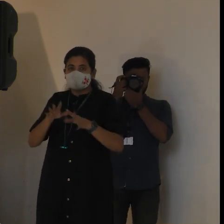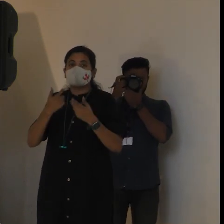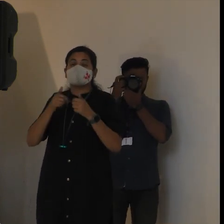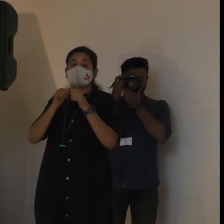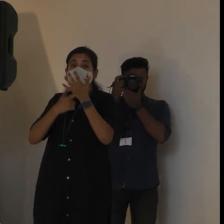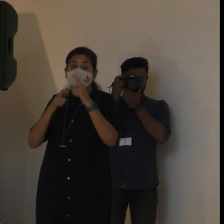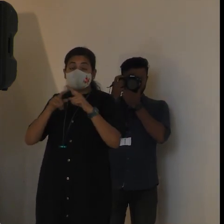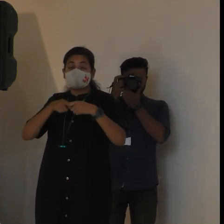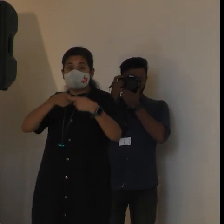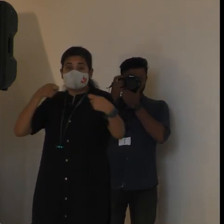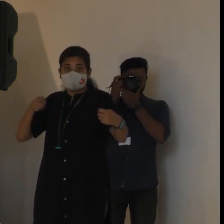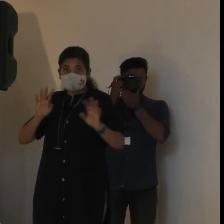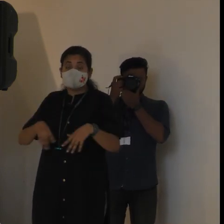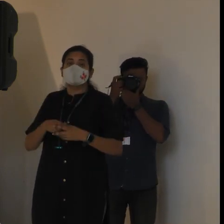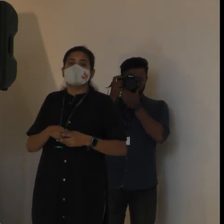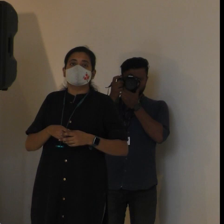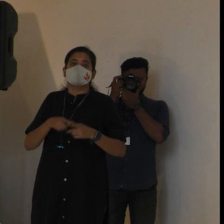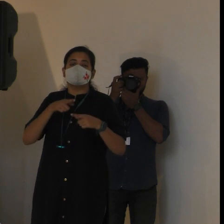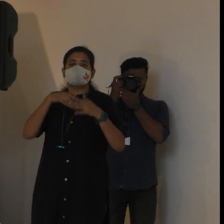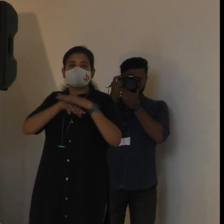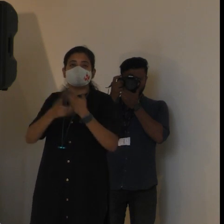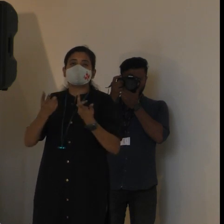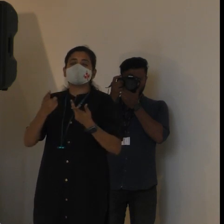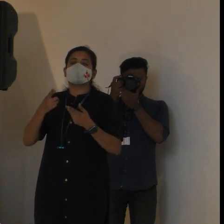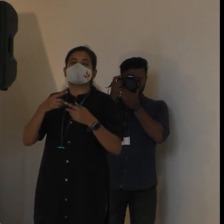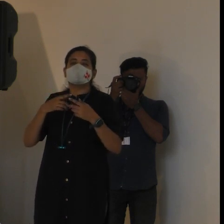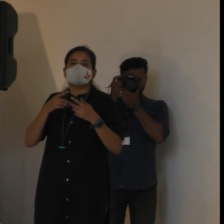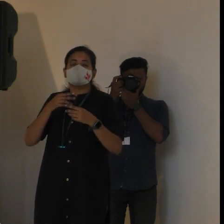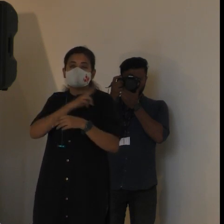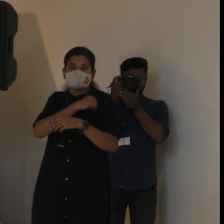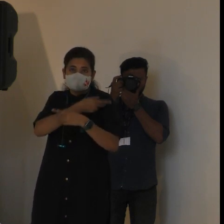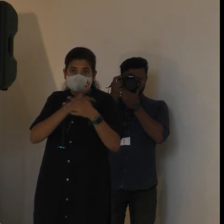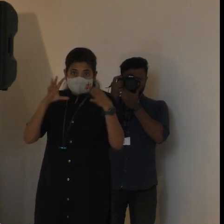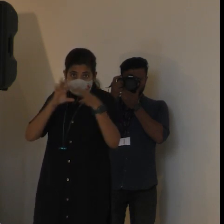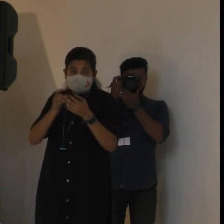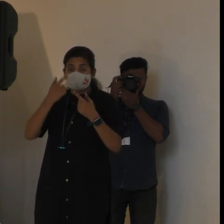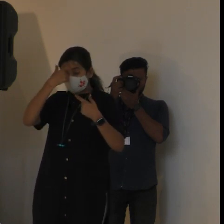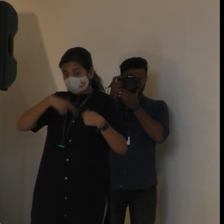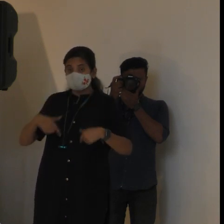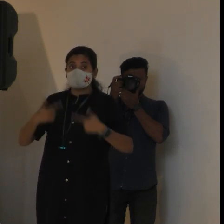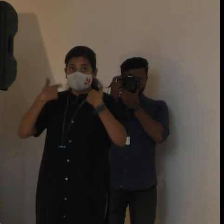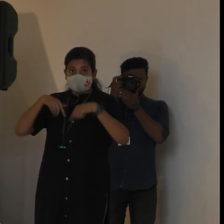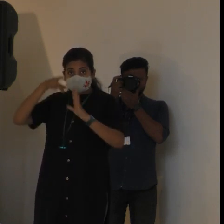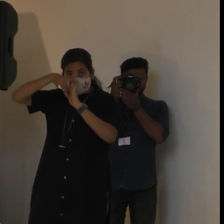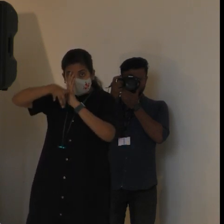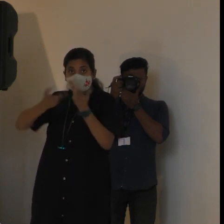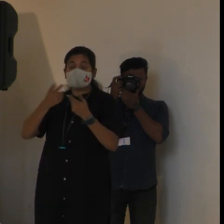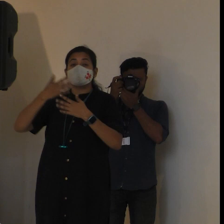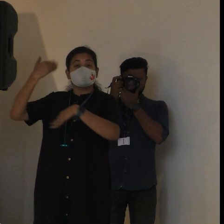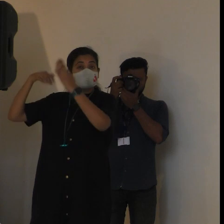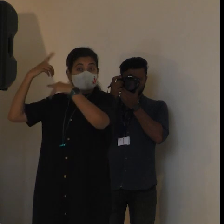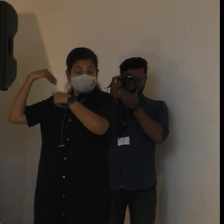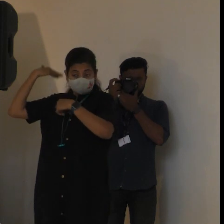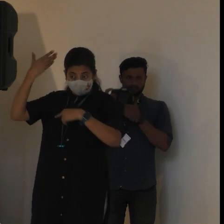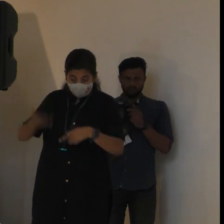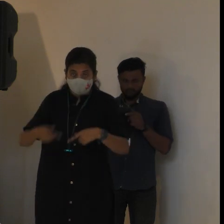of illustrations, and how they and medical and how our understanding of the human body grew from prehistoric times into the